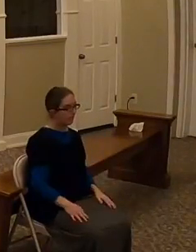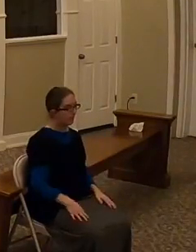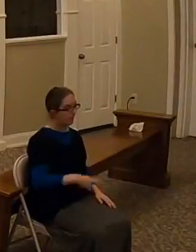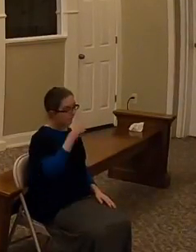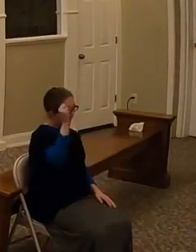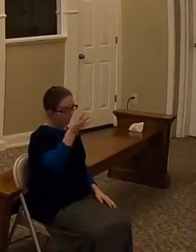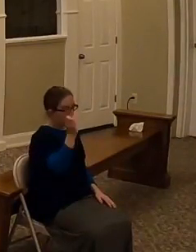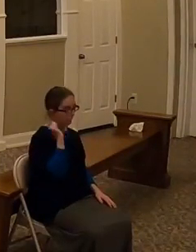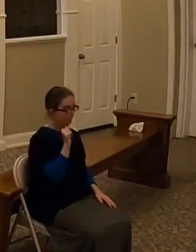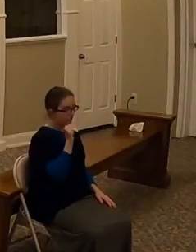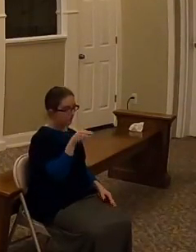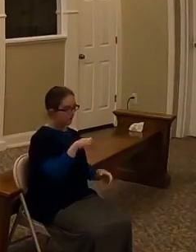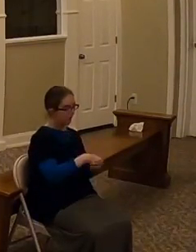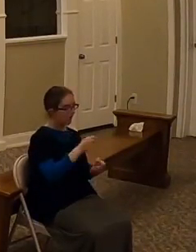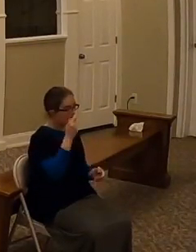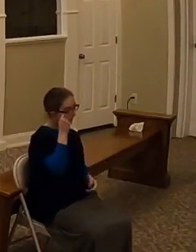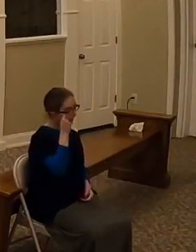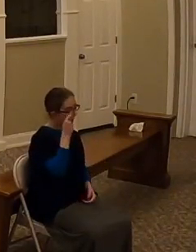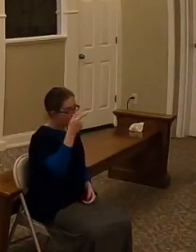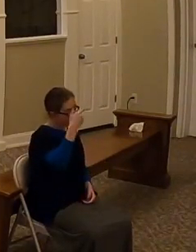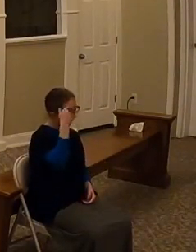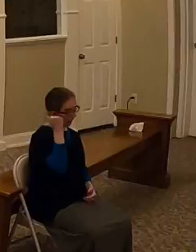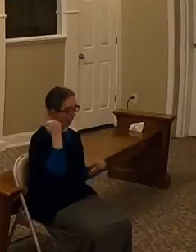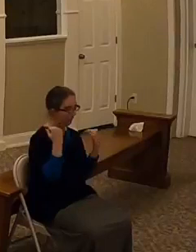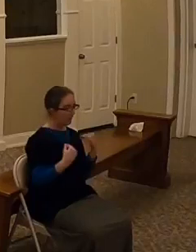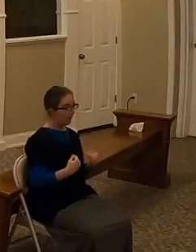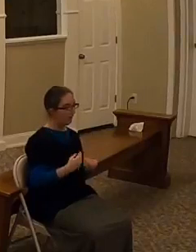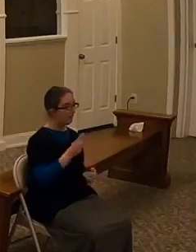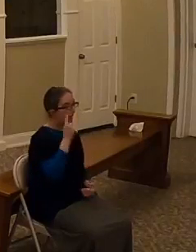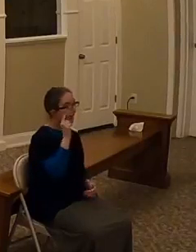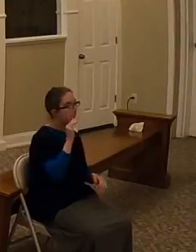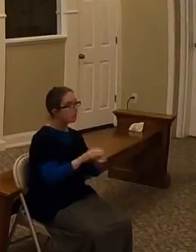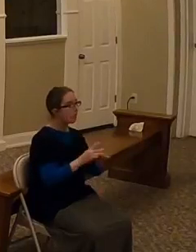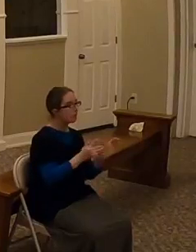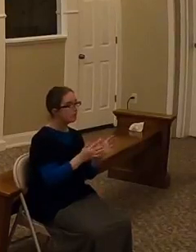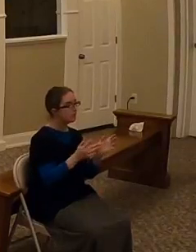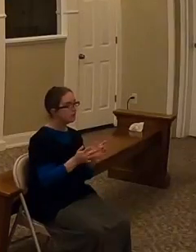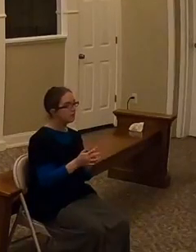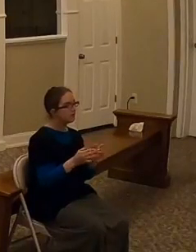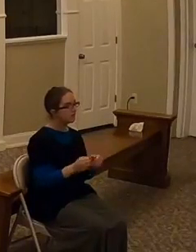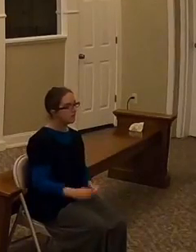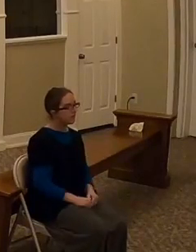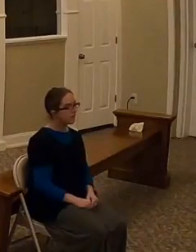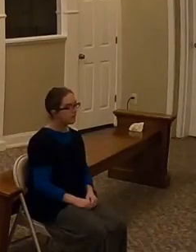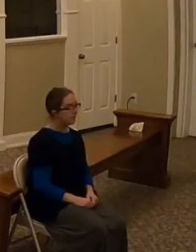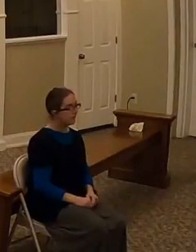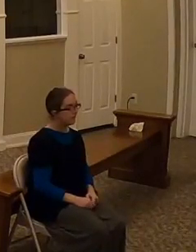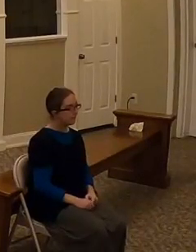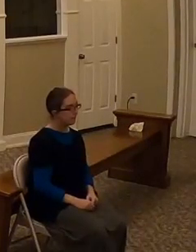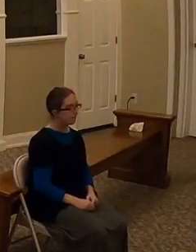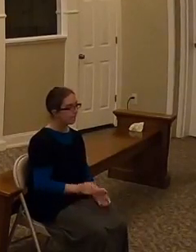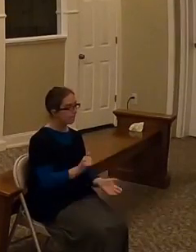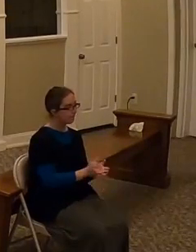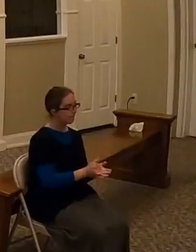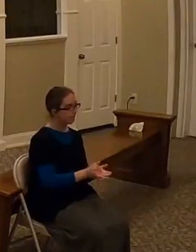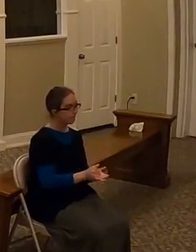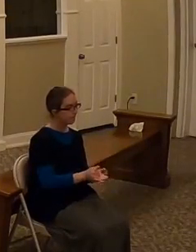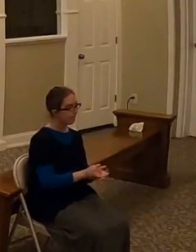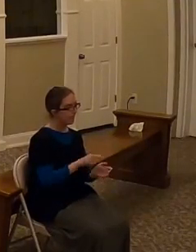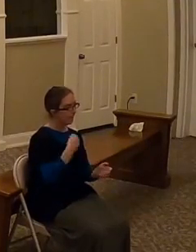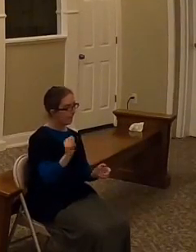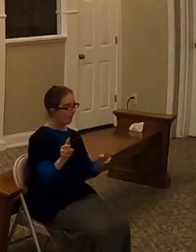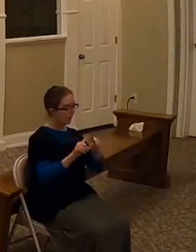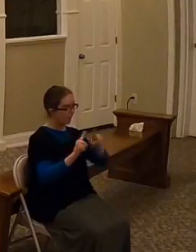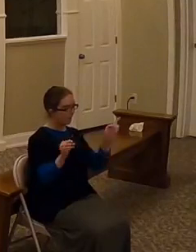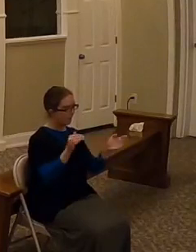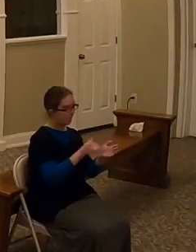But he was not in the natural. You know why? Because he had his eyes on Jesus. Amen. Hallelujah. That's the